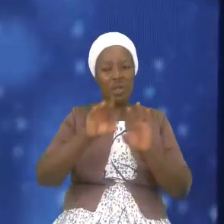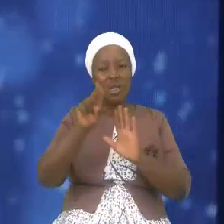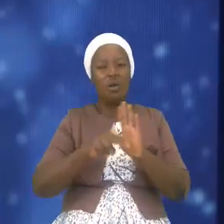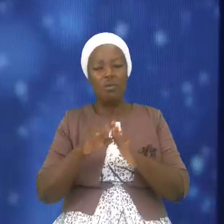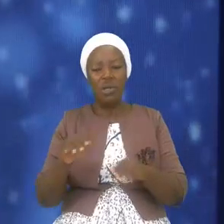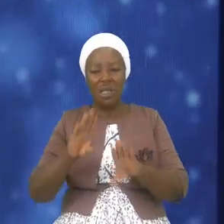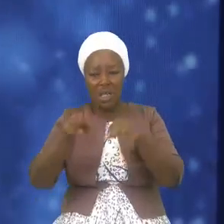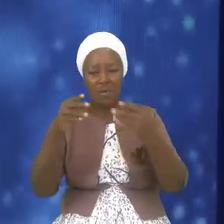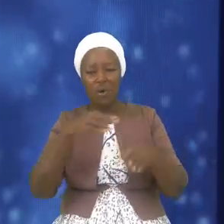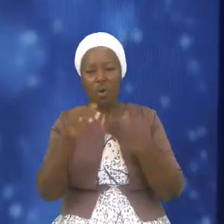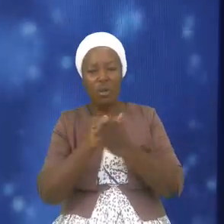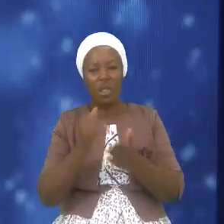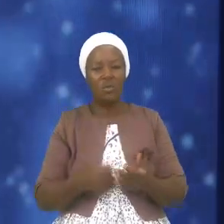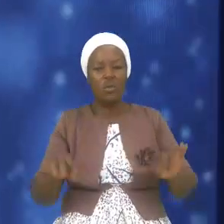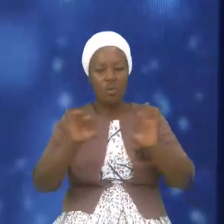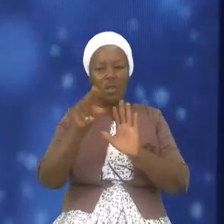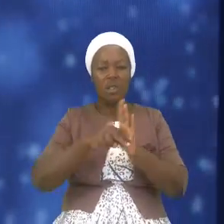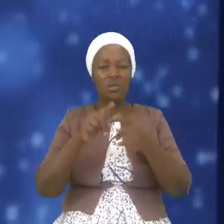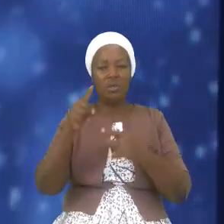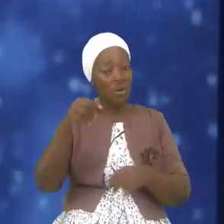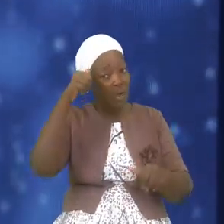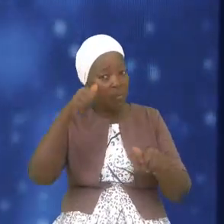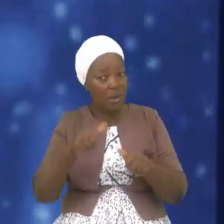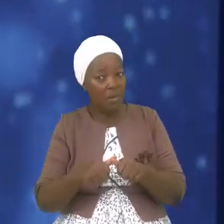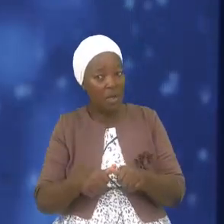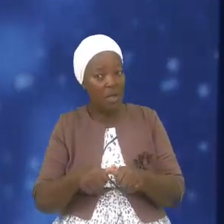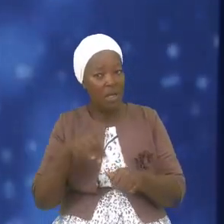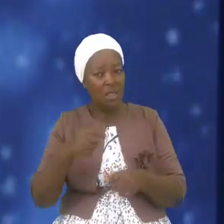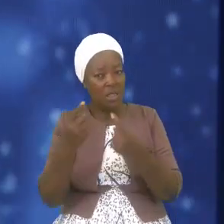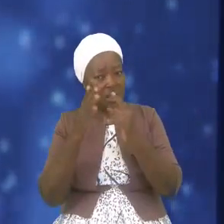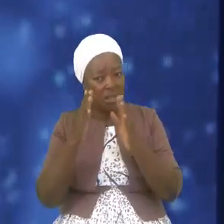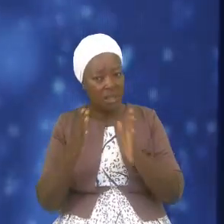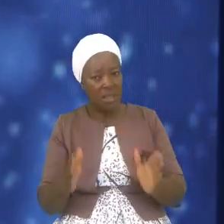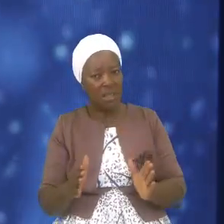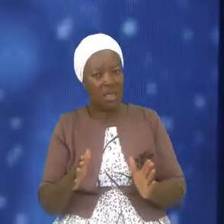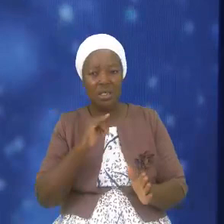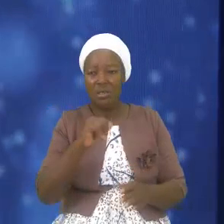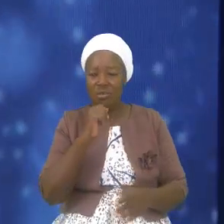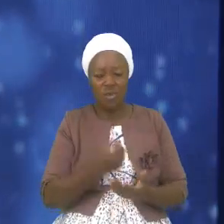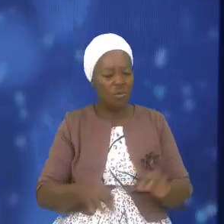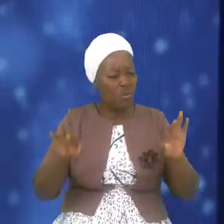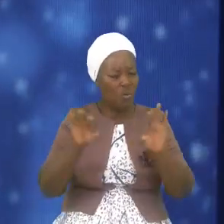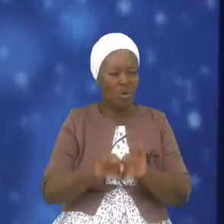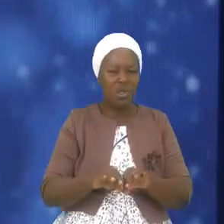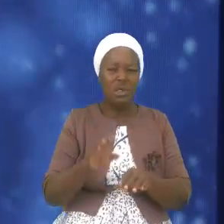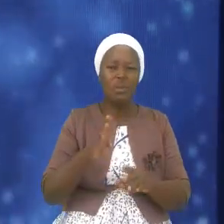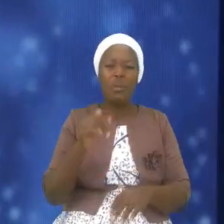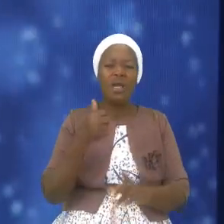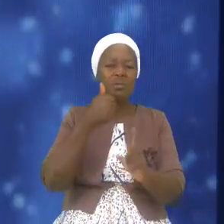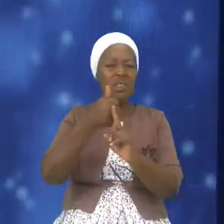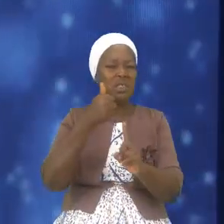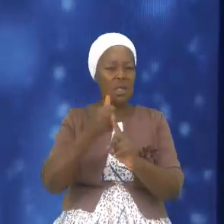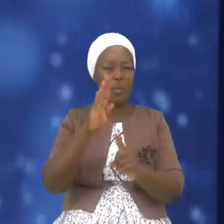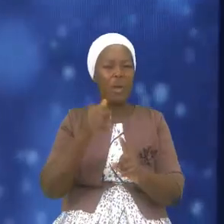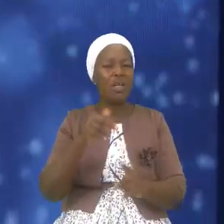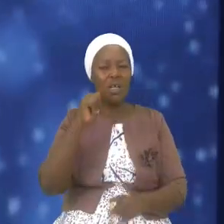sinner is not worthy by himself, by herself. A concubine is not